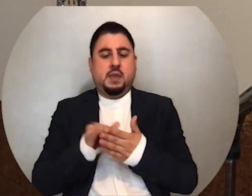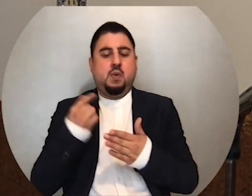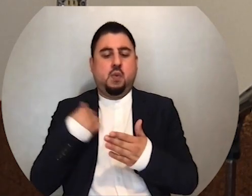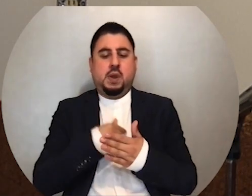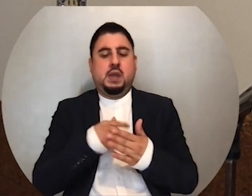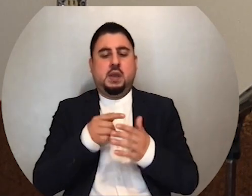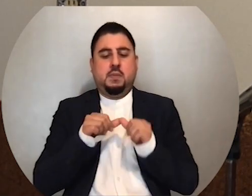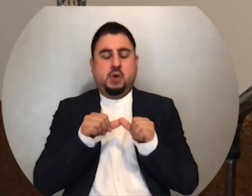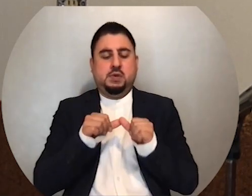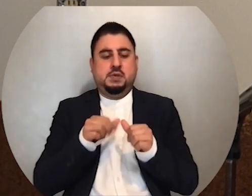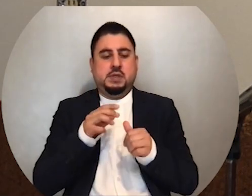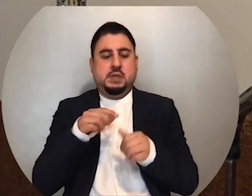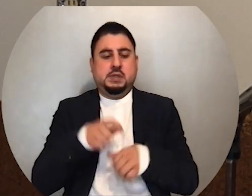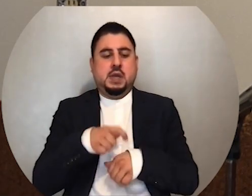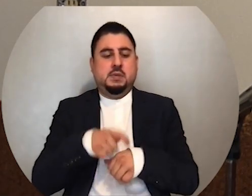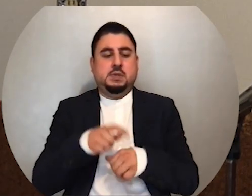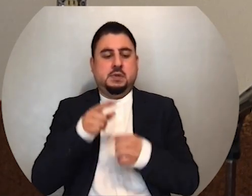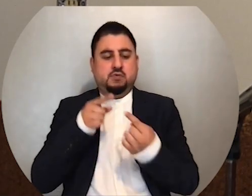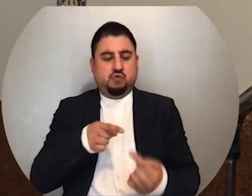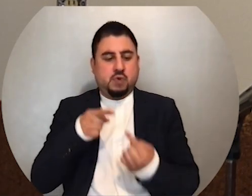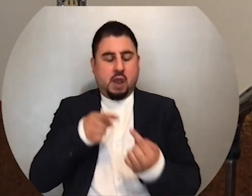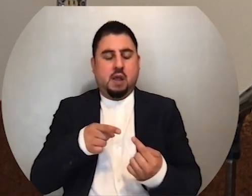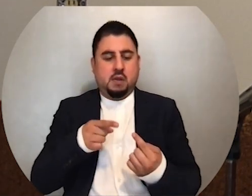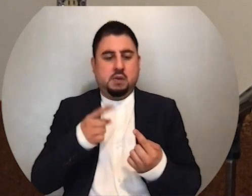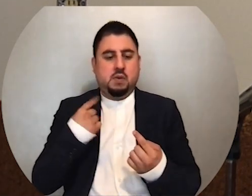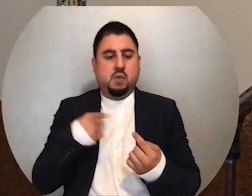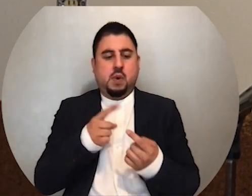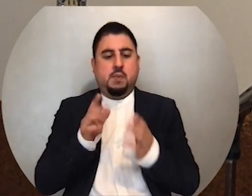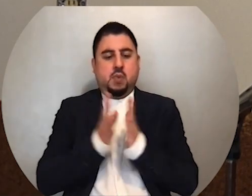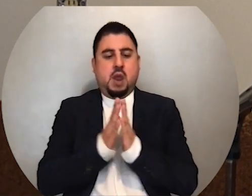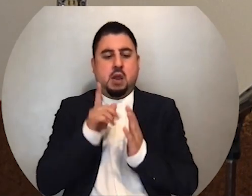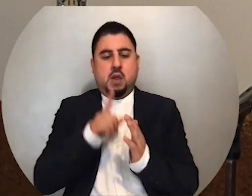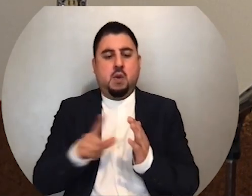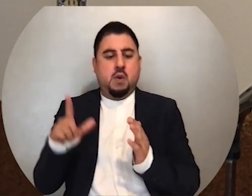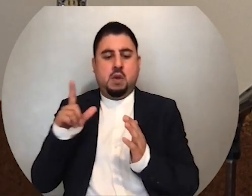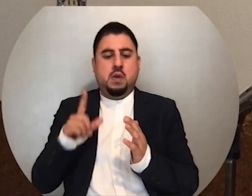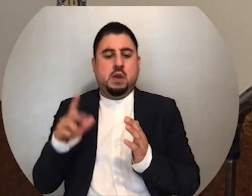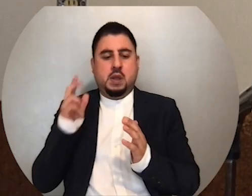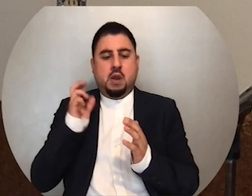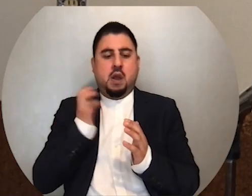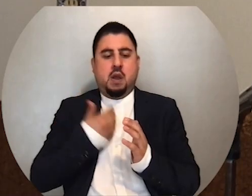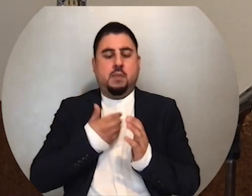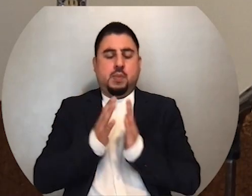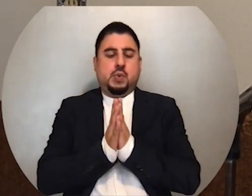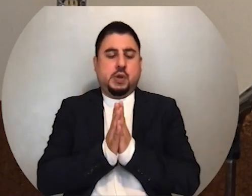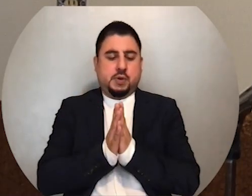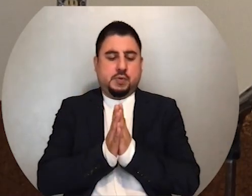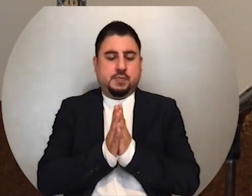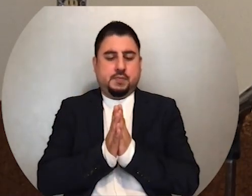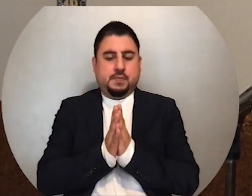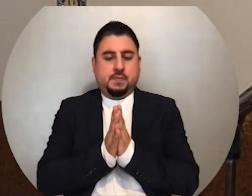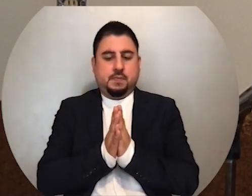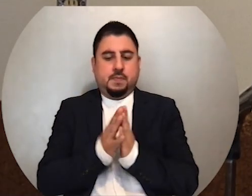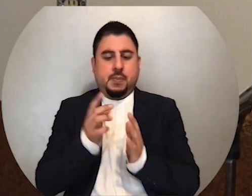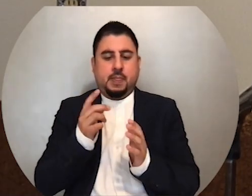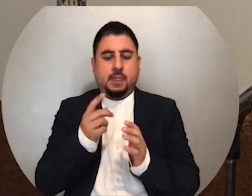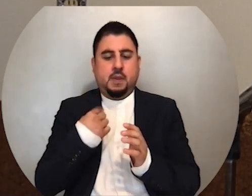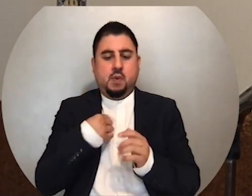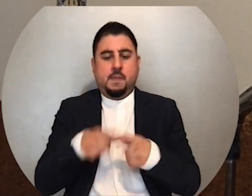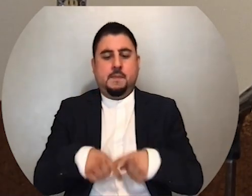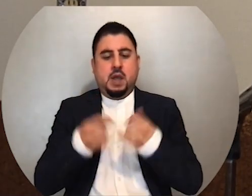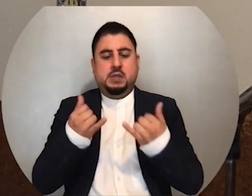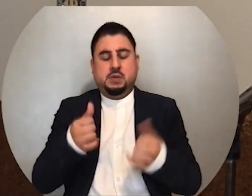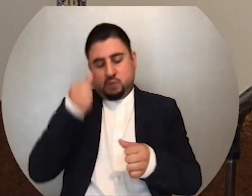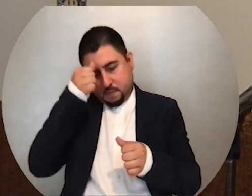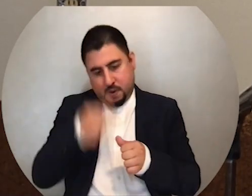that we persevere in times of trial. Let us pray to the Lord. Lord, hear our prayers. We pause now